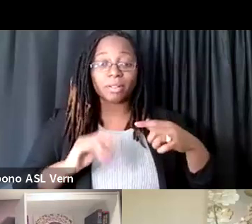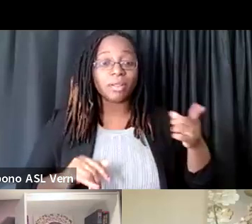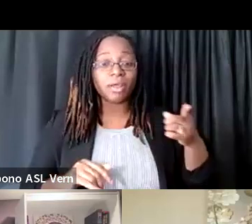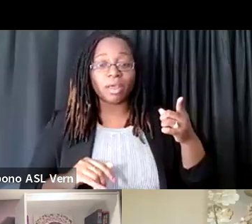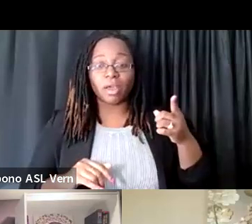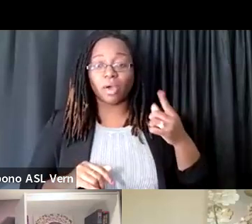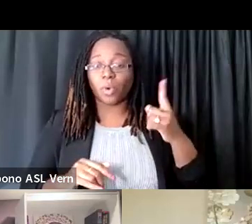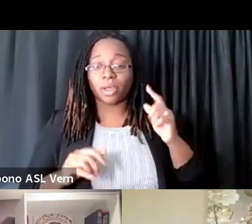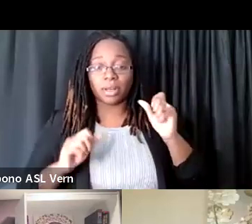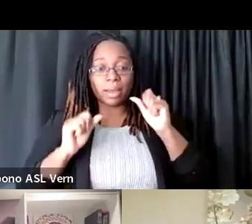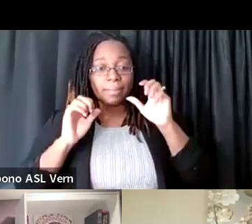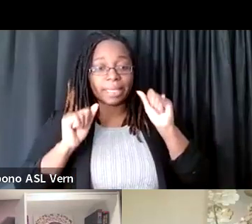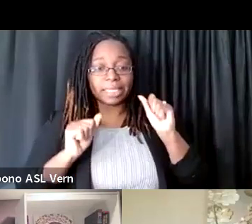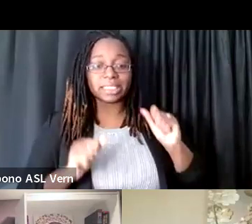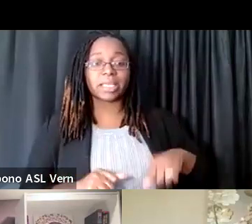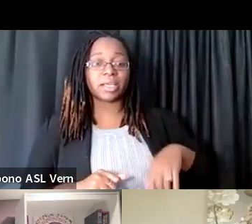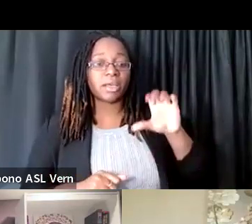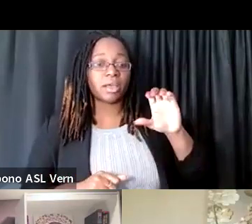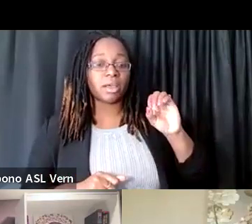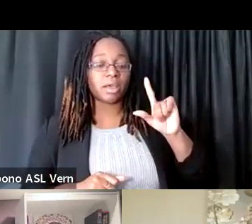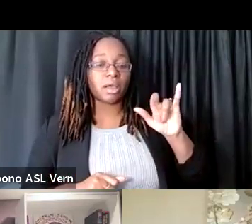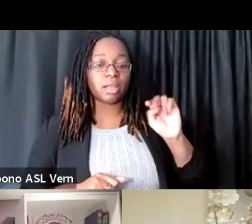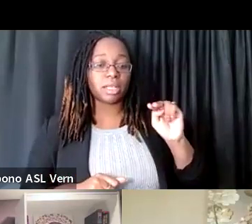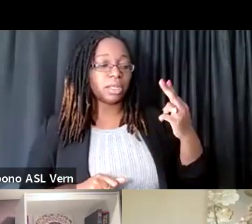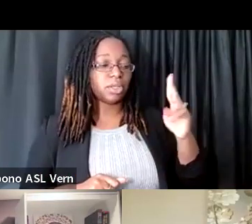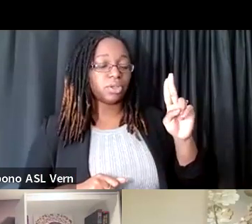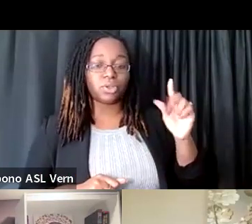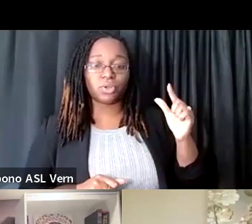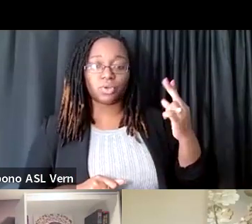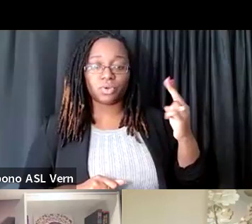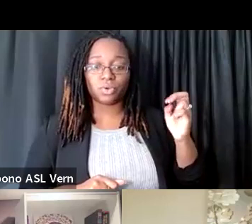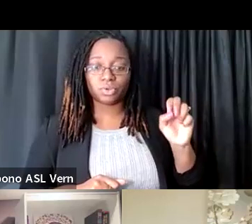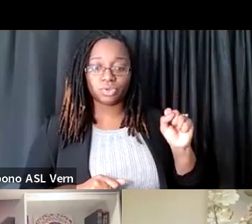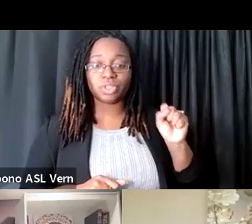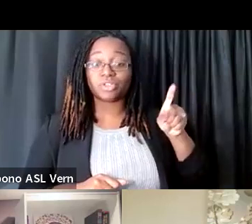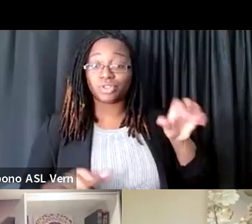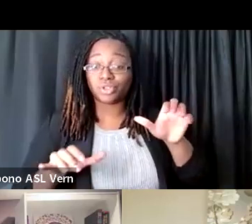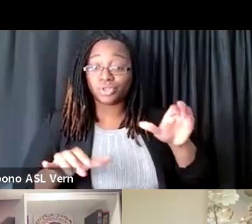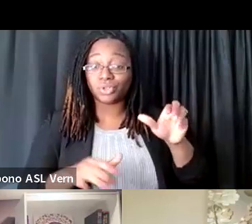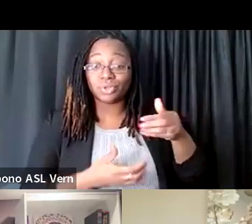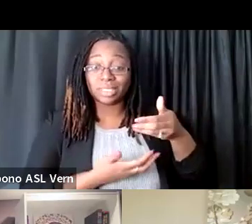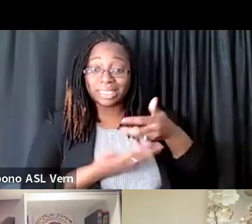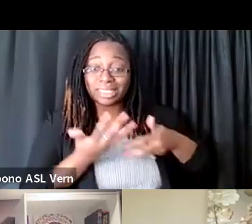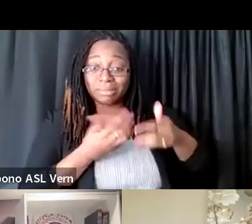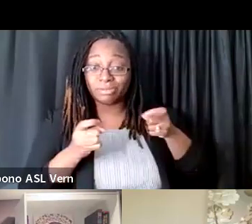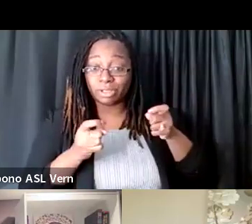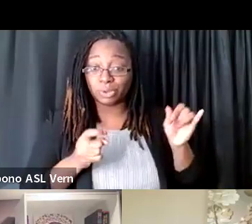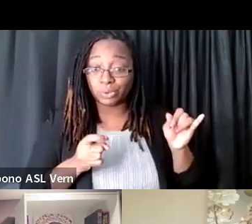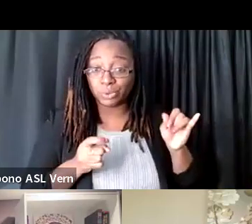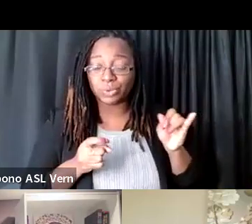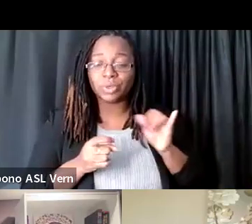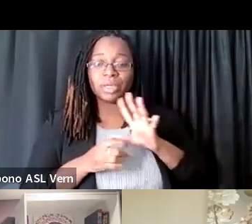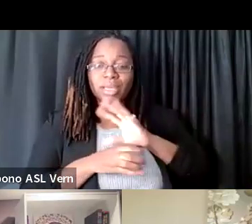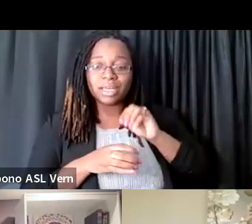of amazing Colleen Hughes. You know, she does intimacy directing in addition to working with